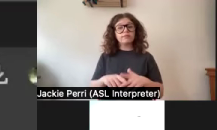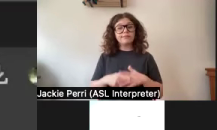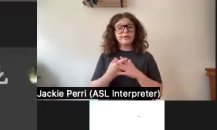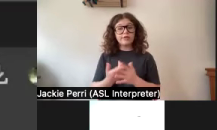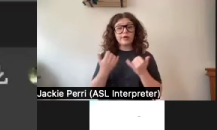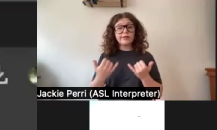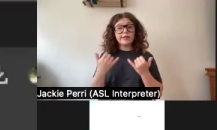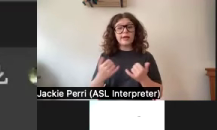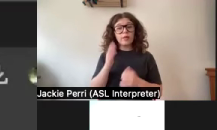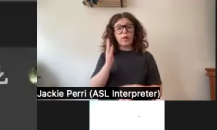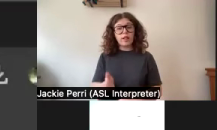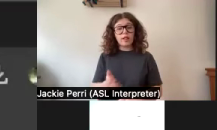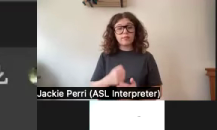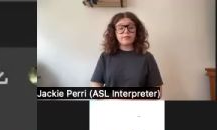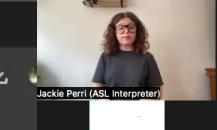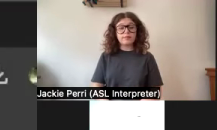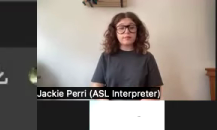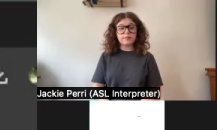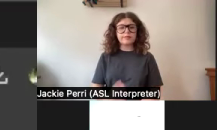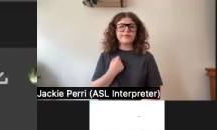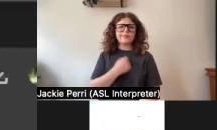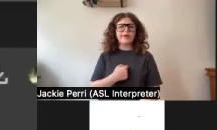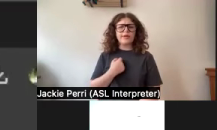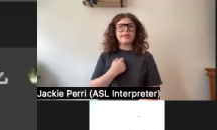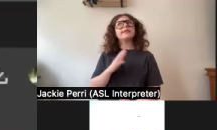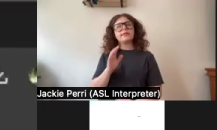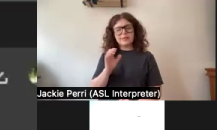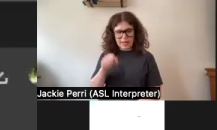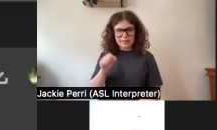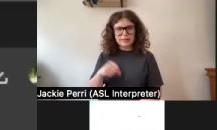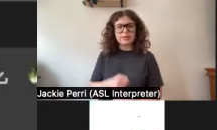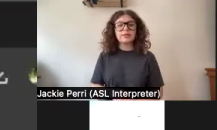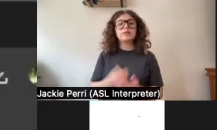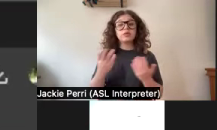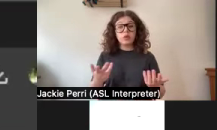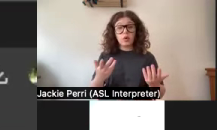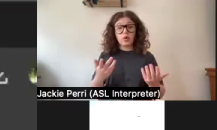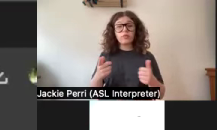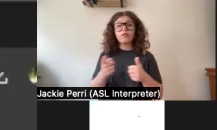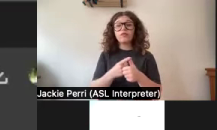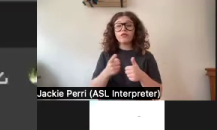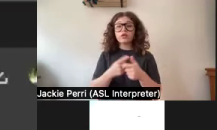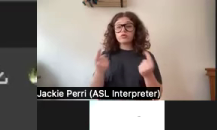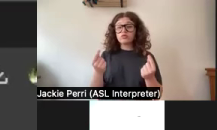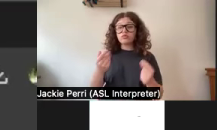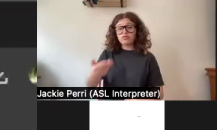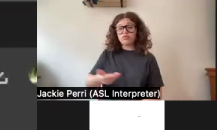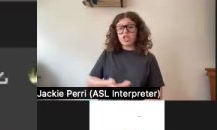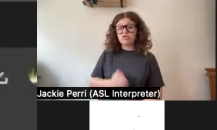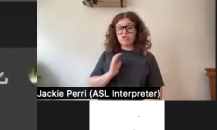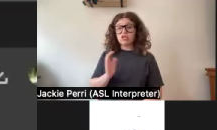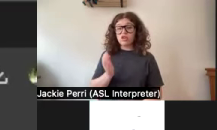today. I'm sorry. Yes. So first, we're going to start by introducing